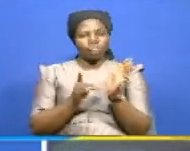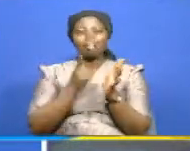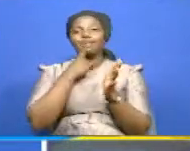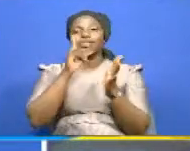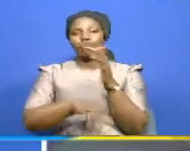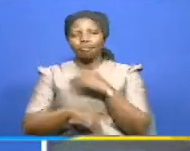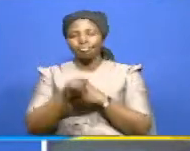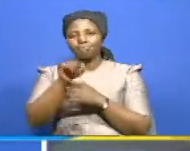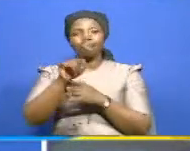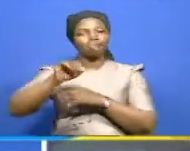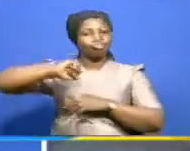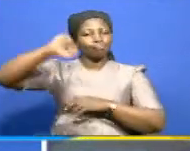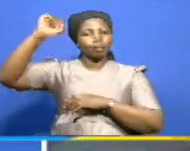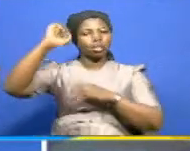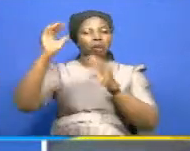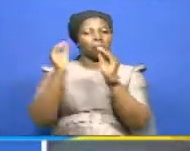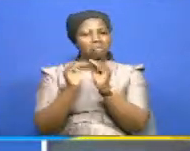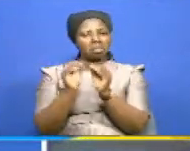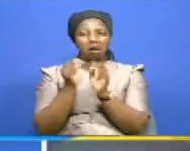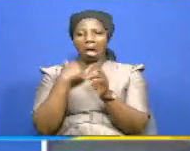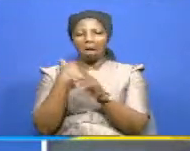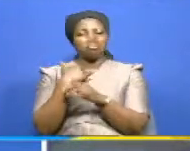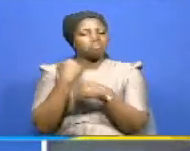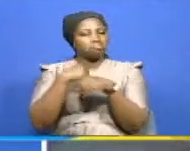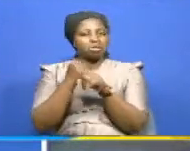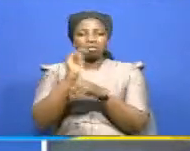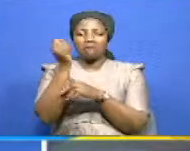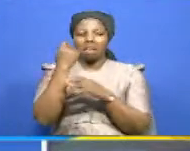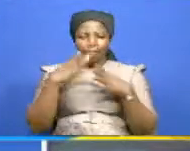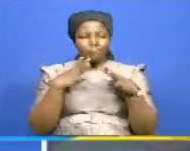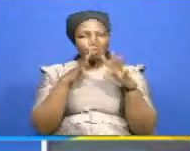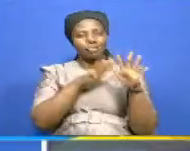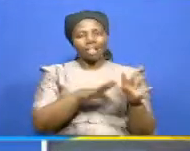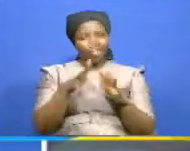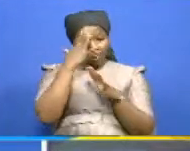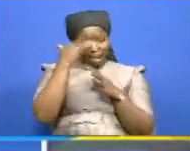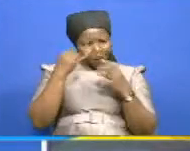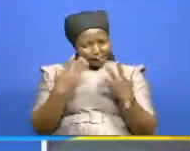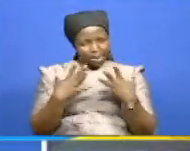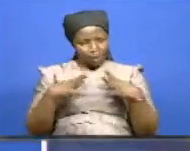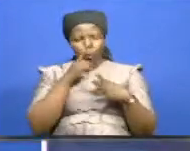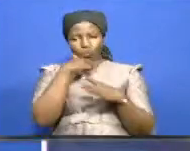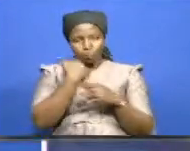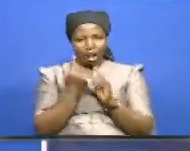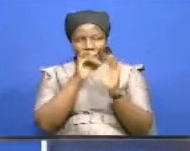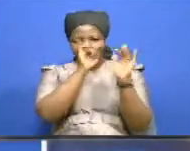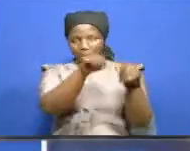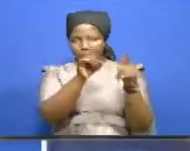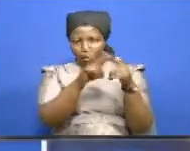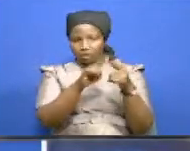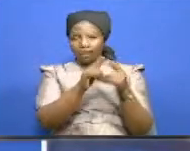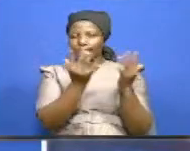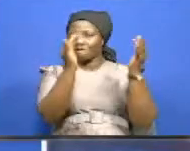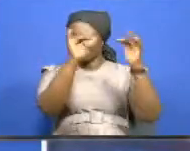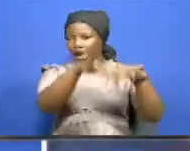Kenyans as those attending such events flout all coronavirus containment measures.